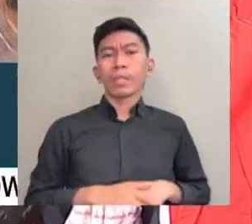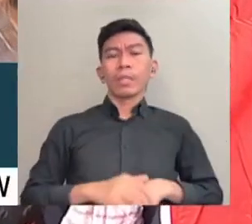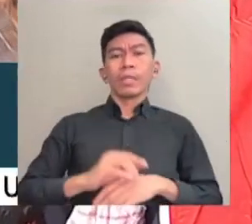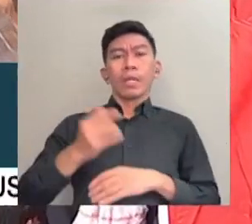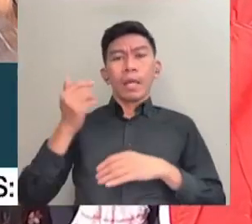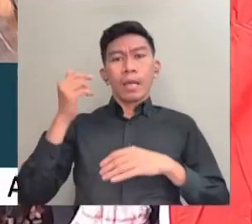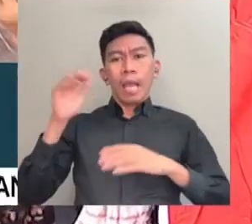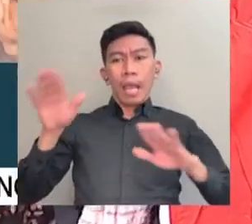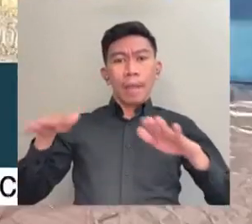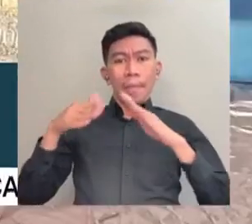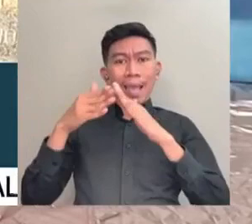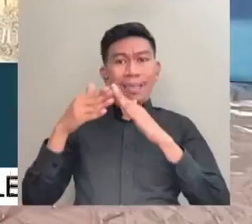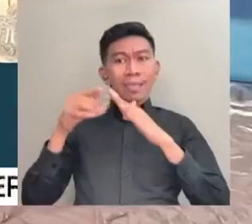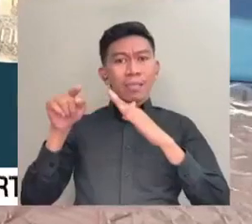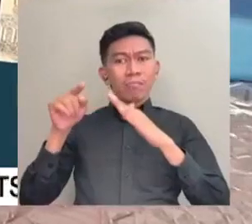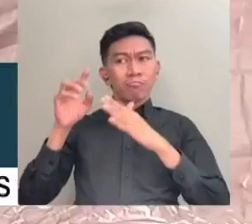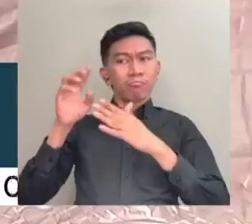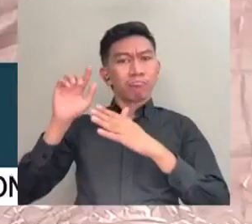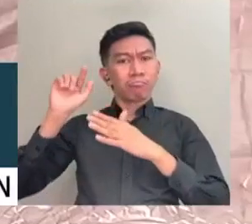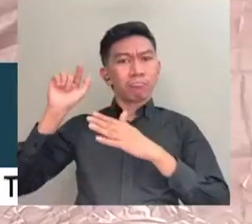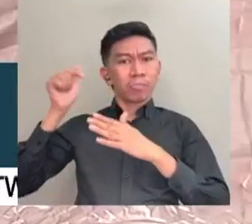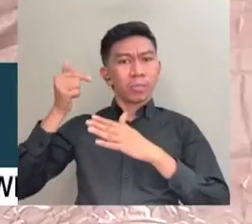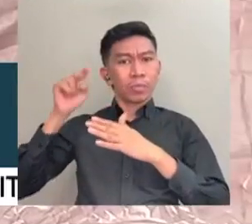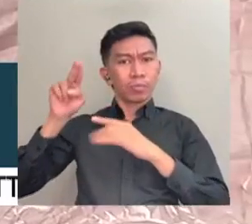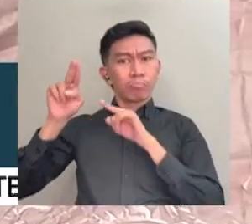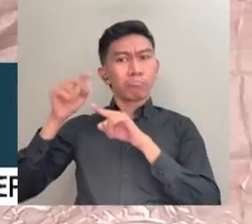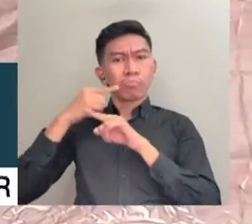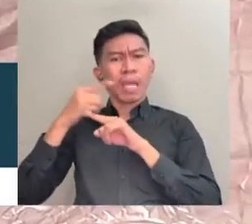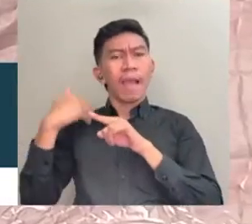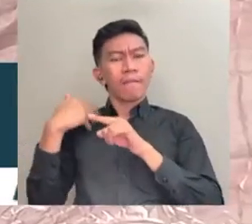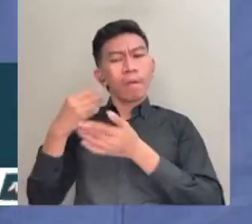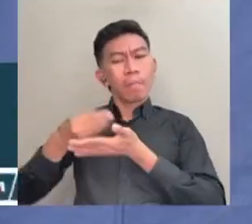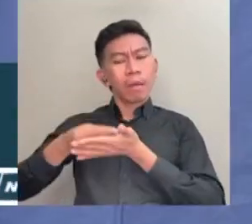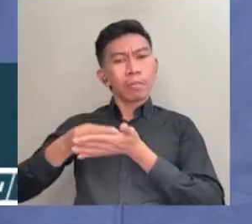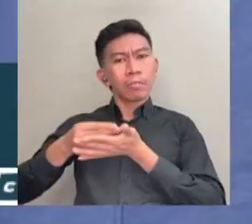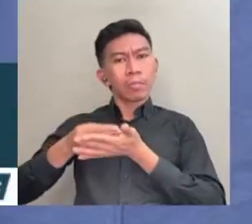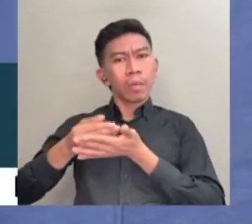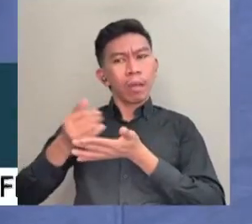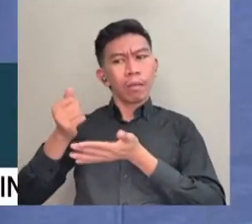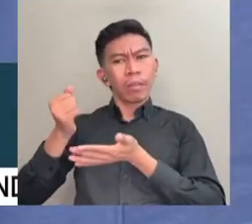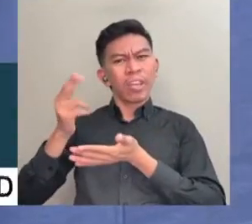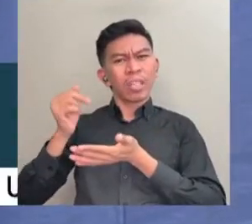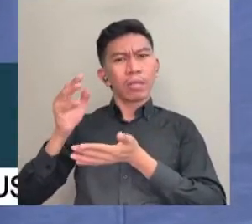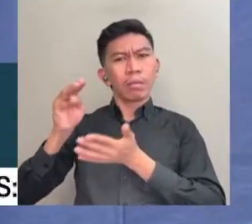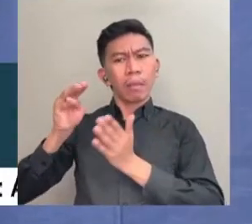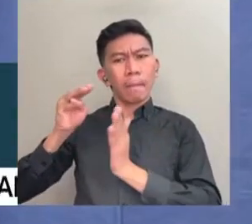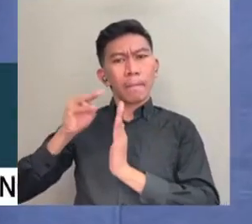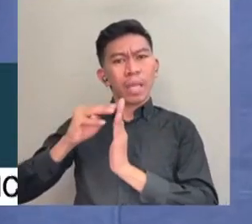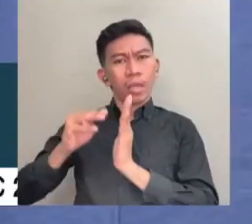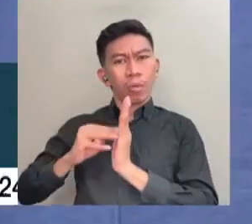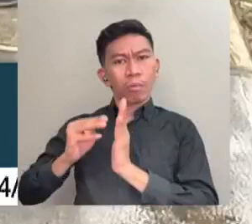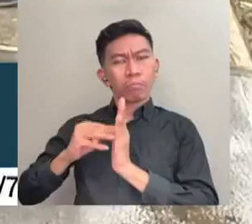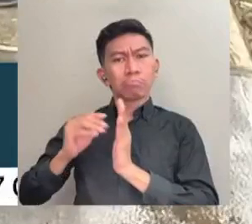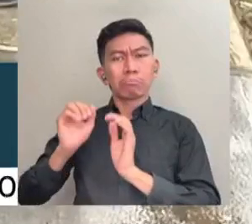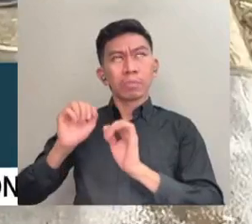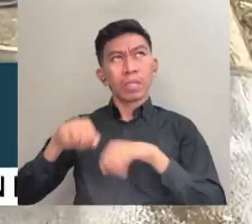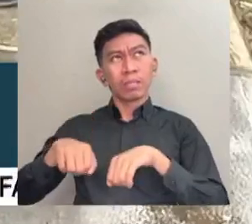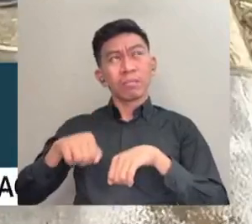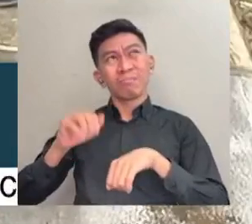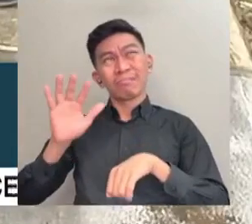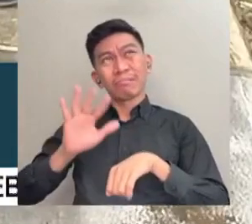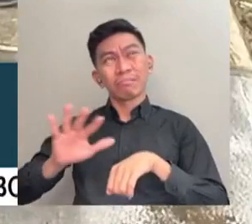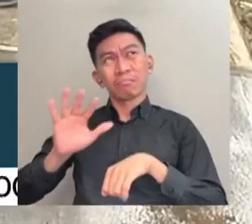have the 30 million quick response fund, and they are saying that it will only last for like 10 to or